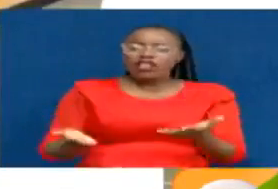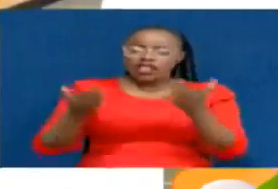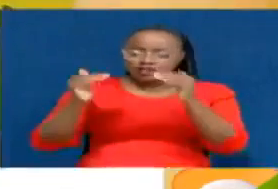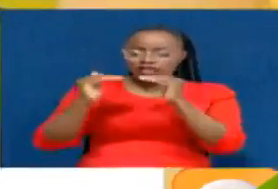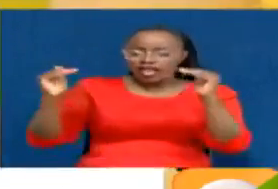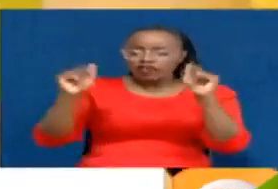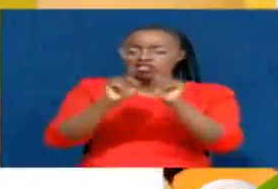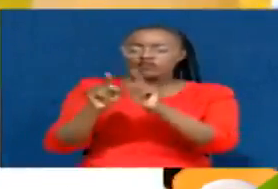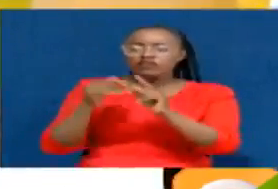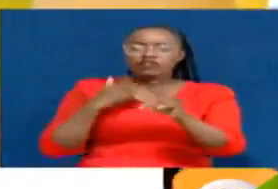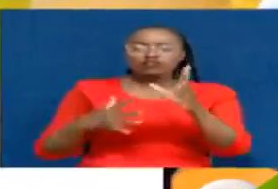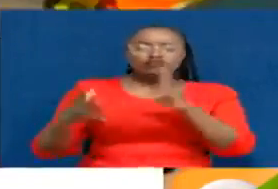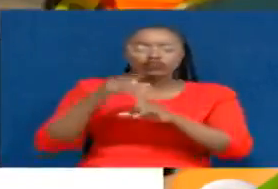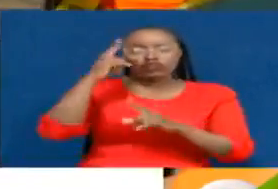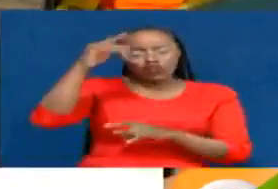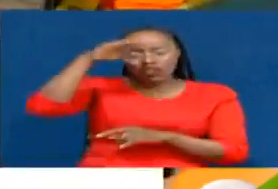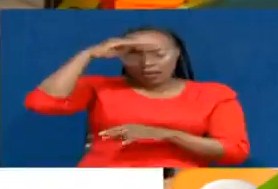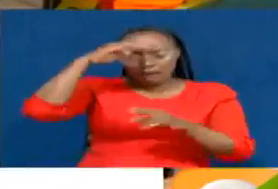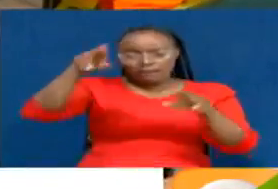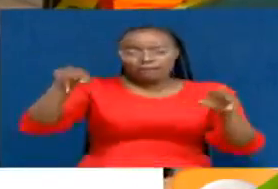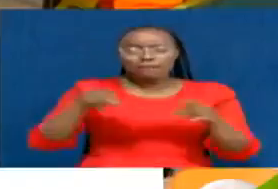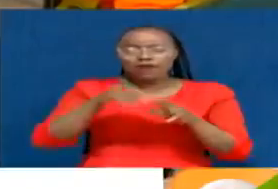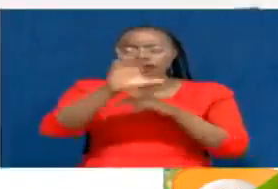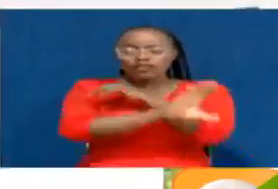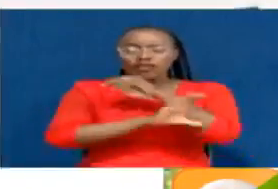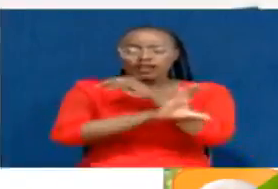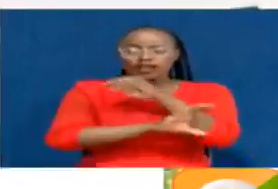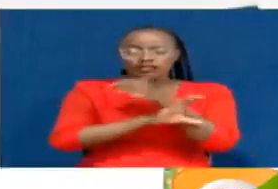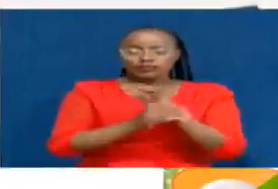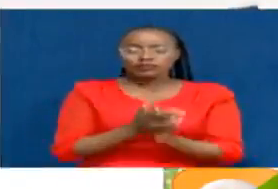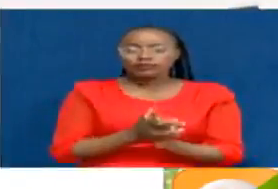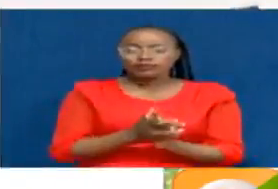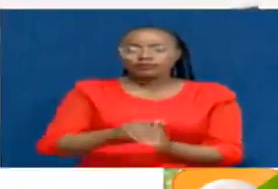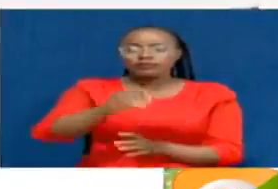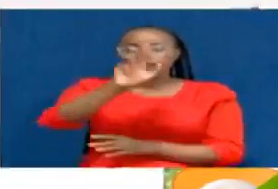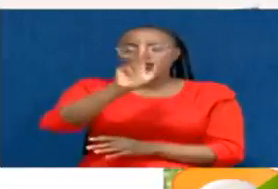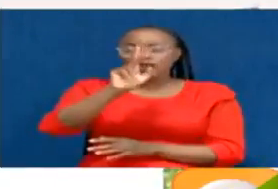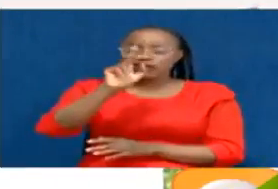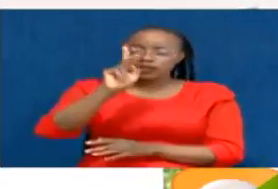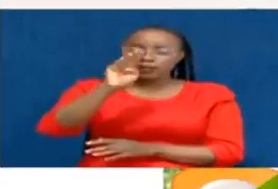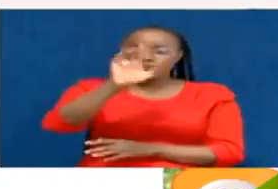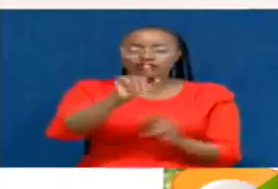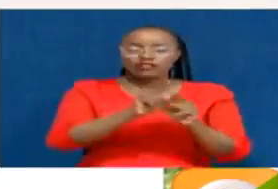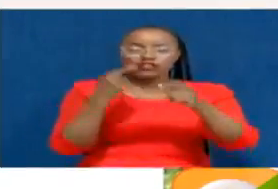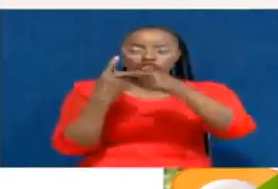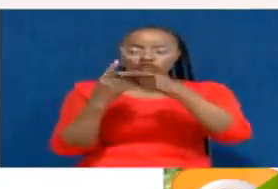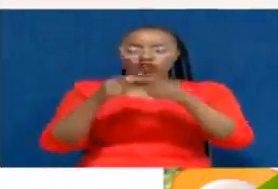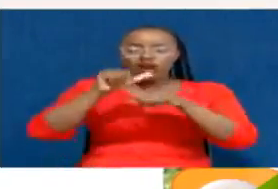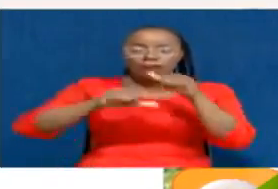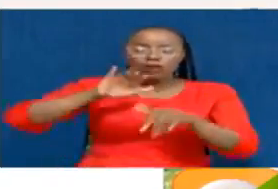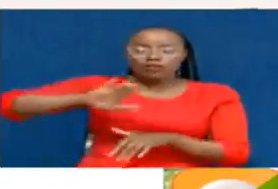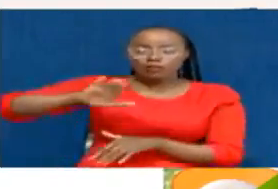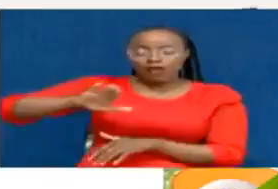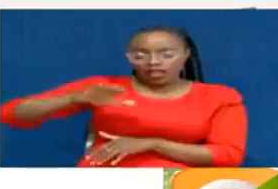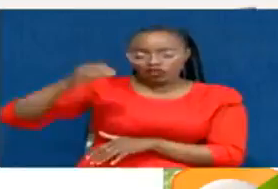the Bar to support recovery of bars and eateries in the country. The Kenya Breweries MD remains optimistic about the remaining